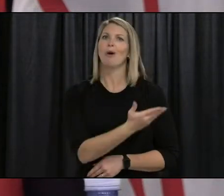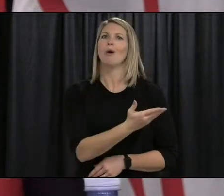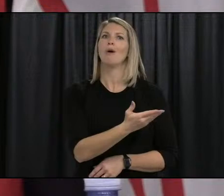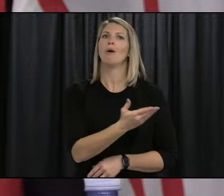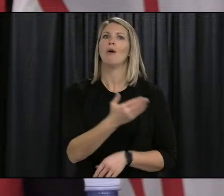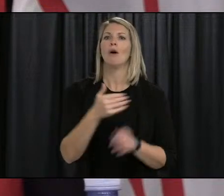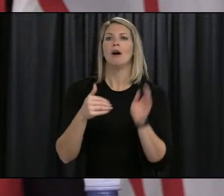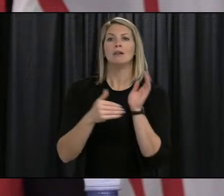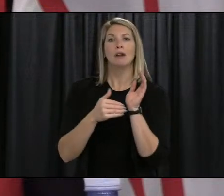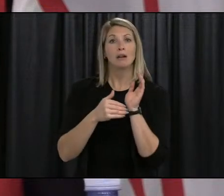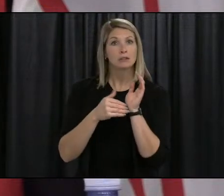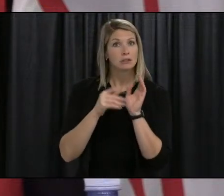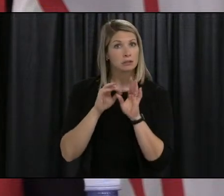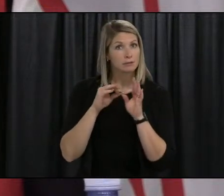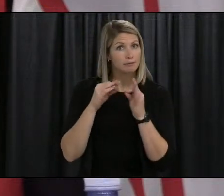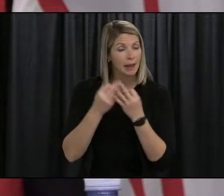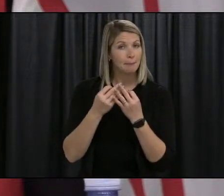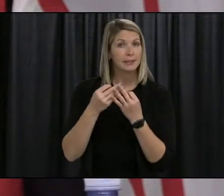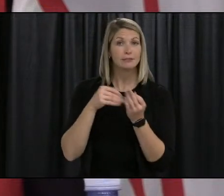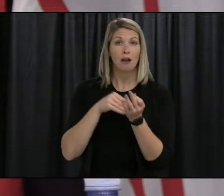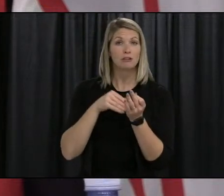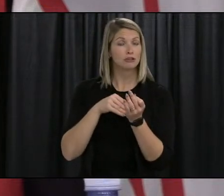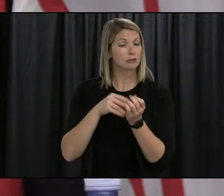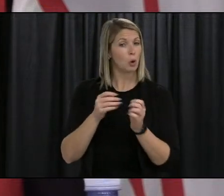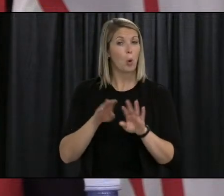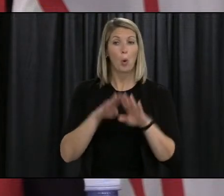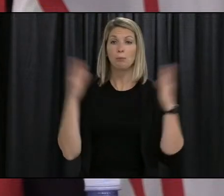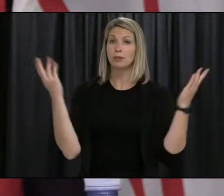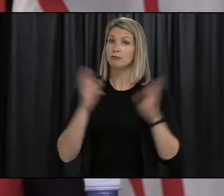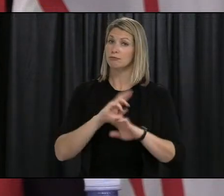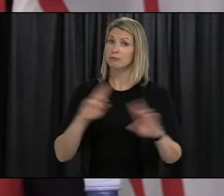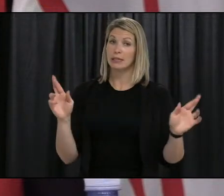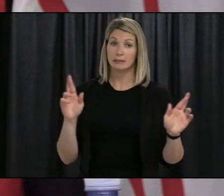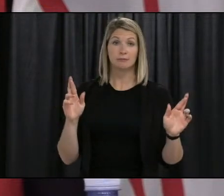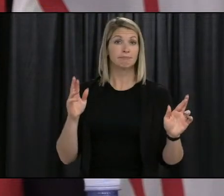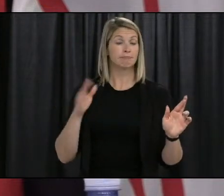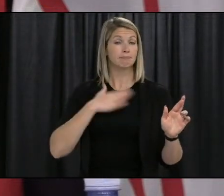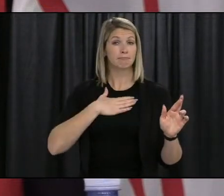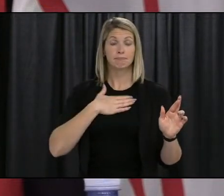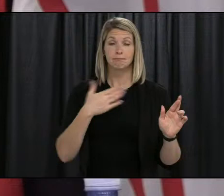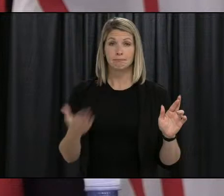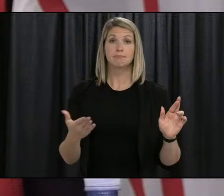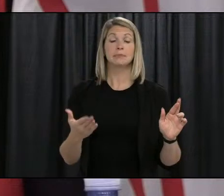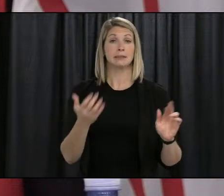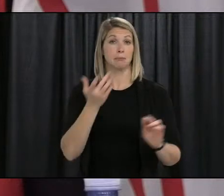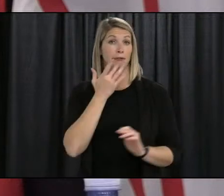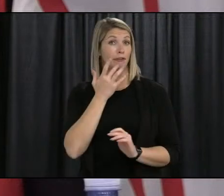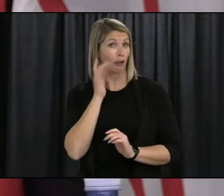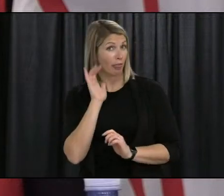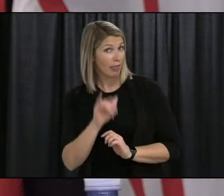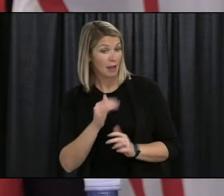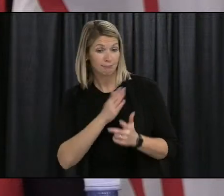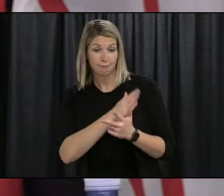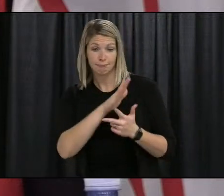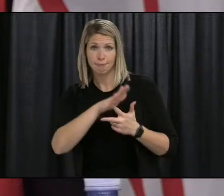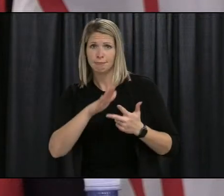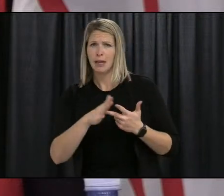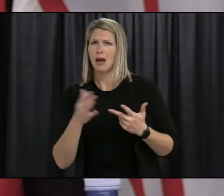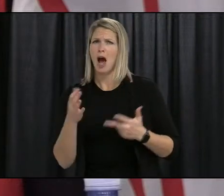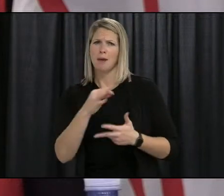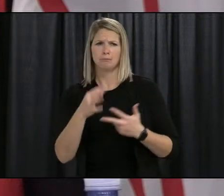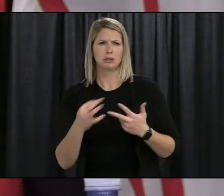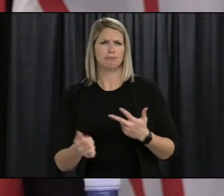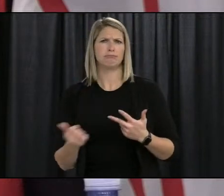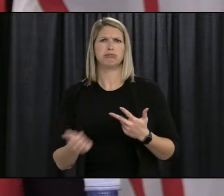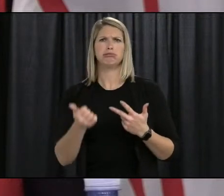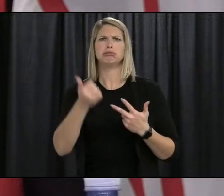physicians' offices are available for those who would prefer that. and they, again, should be contacted